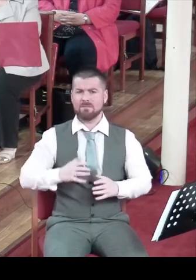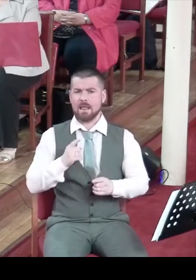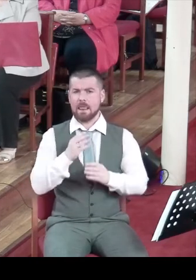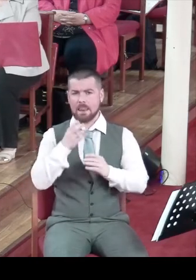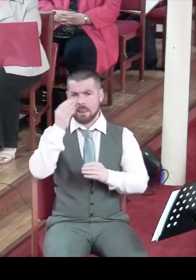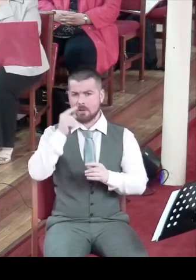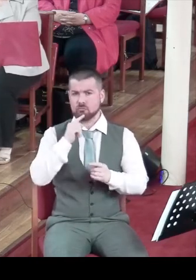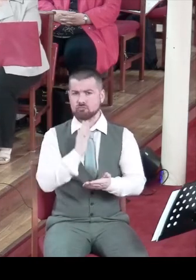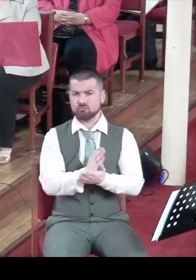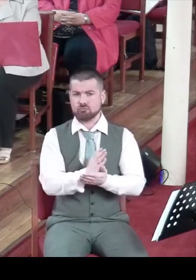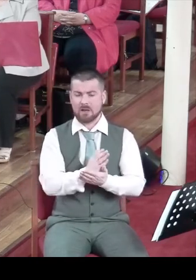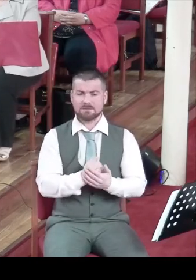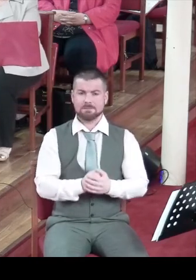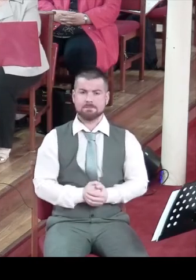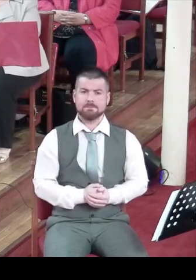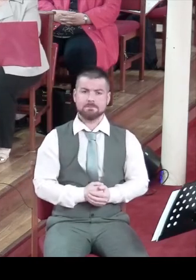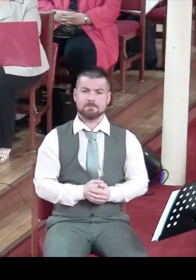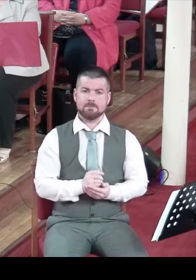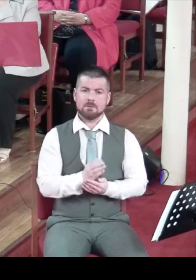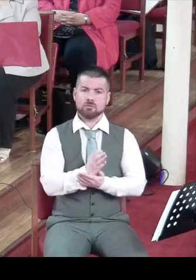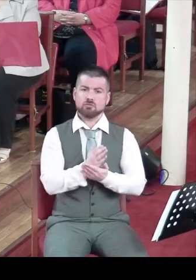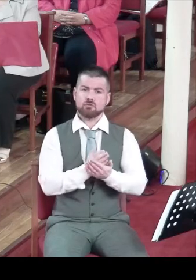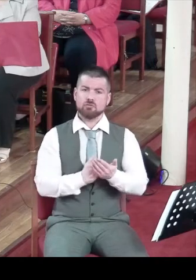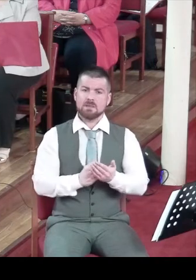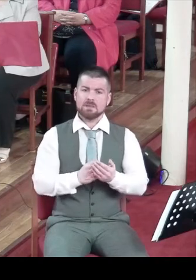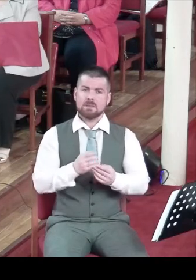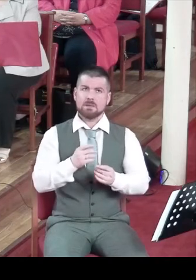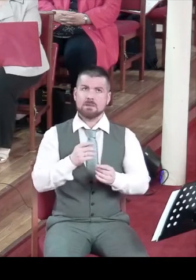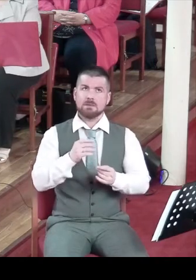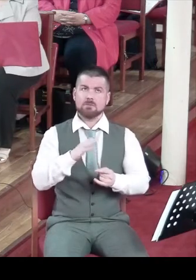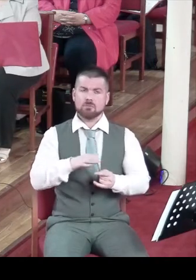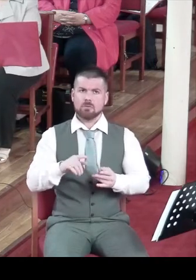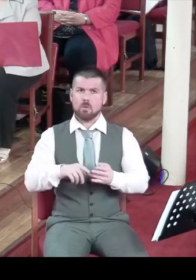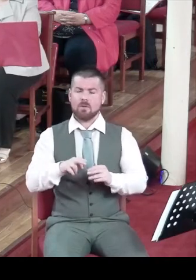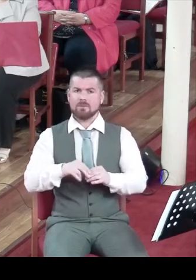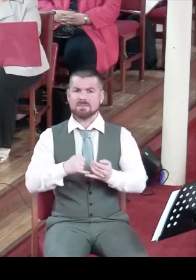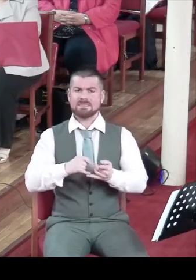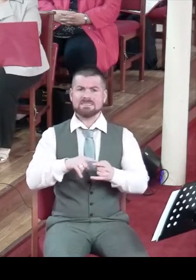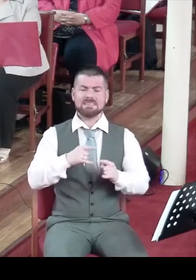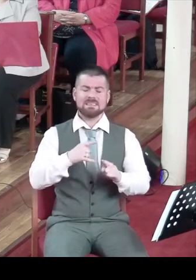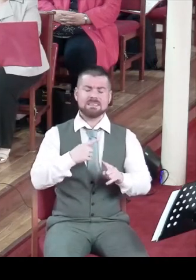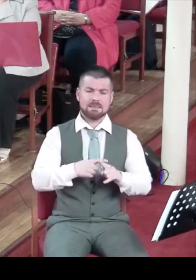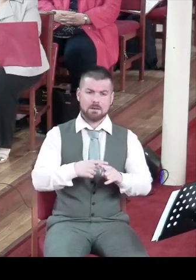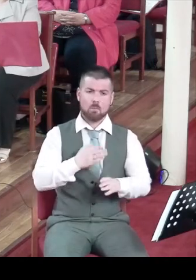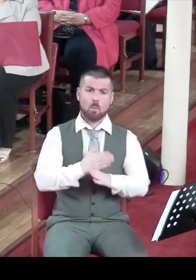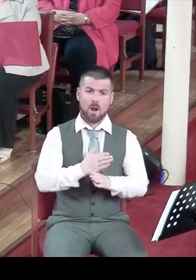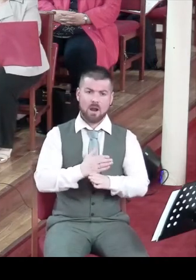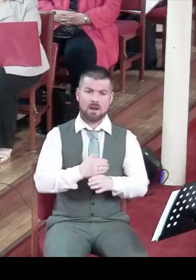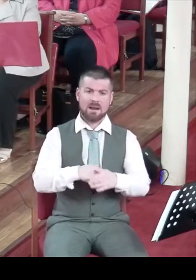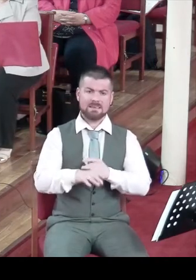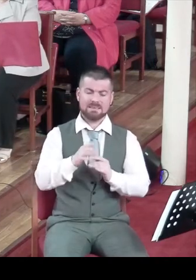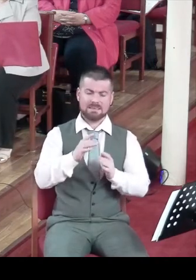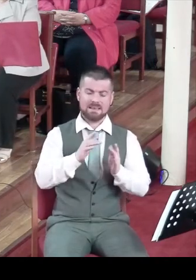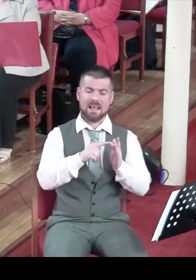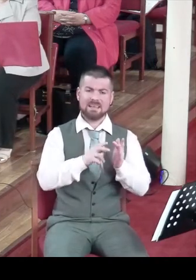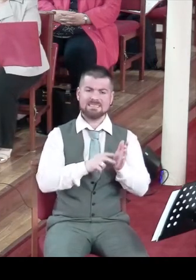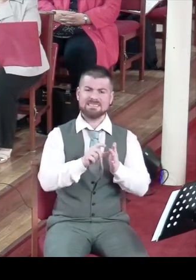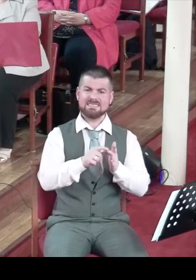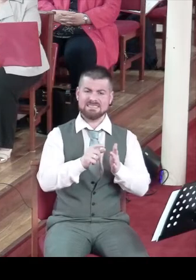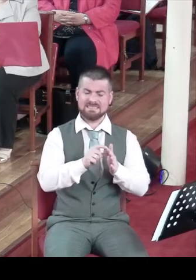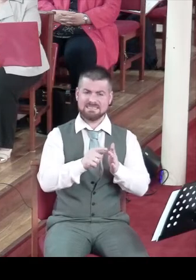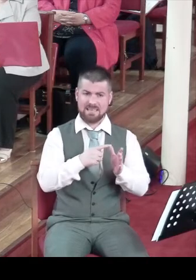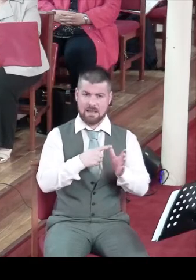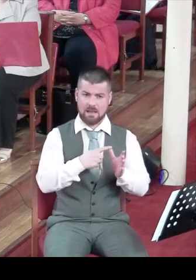SEMA's project, ensuring that children of sex workers in India are cared for. You see, the